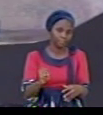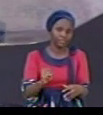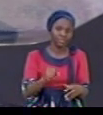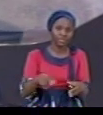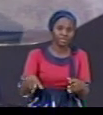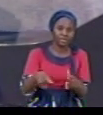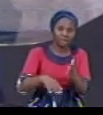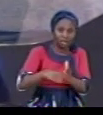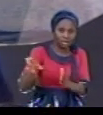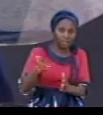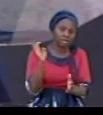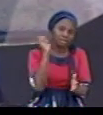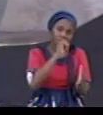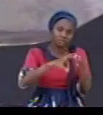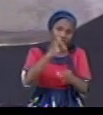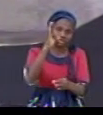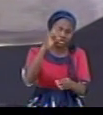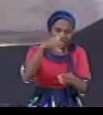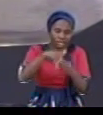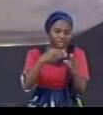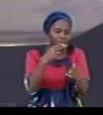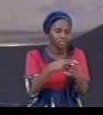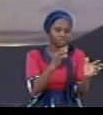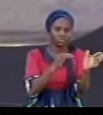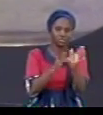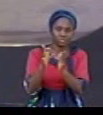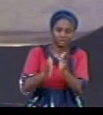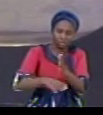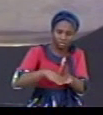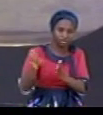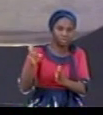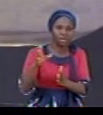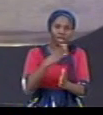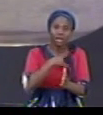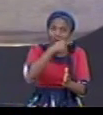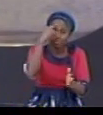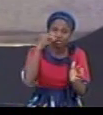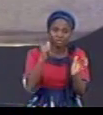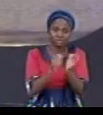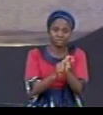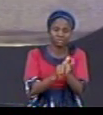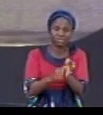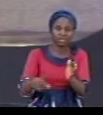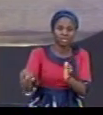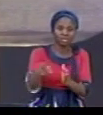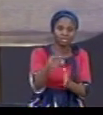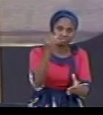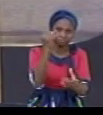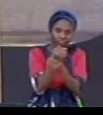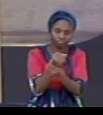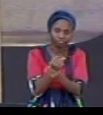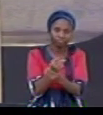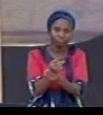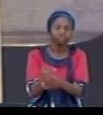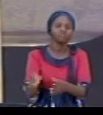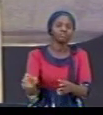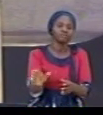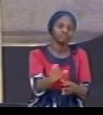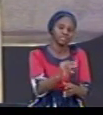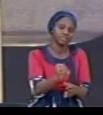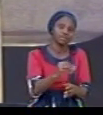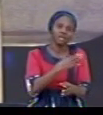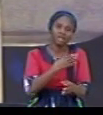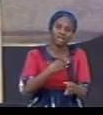her. Because of that, they laid hold on them and put their feet in the stocks. In